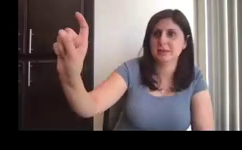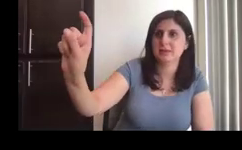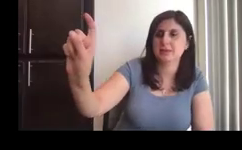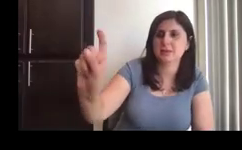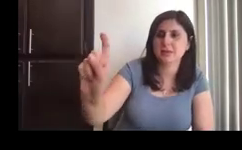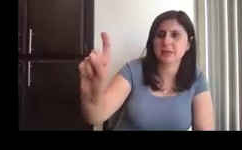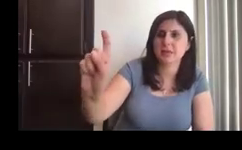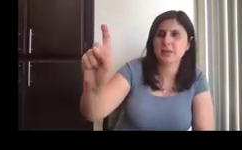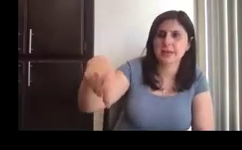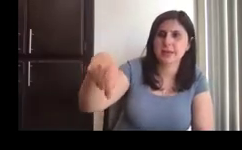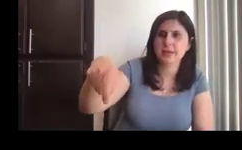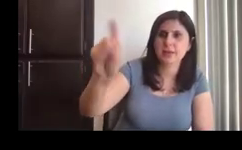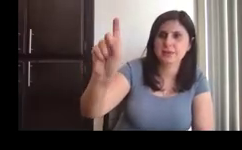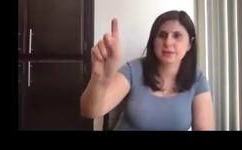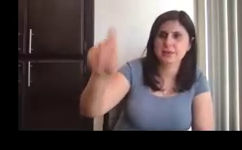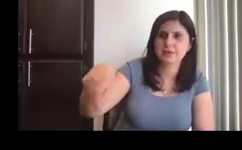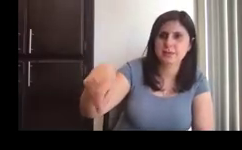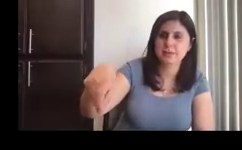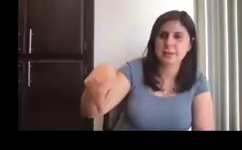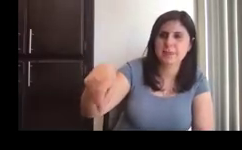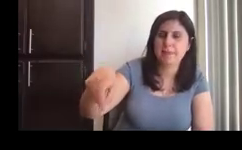X. Need.